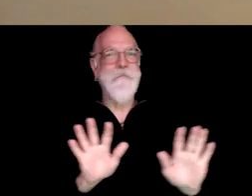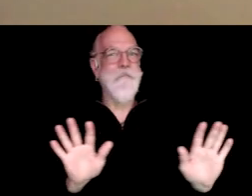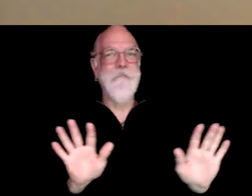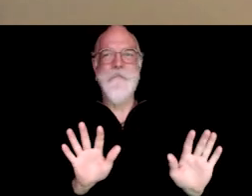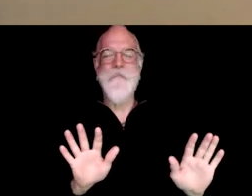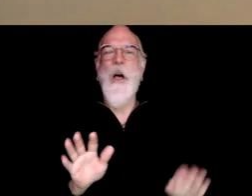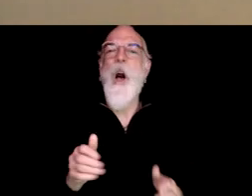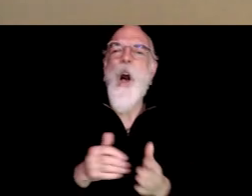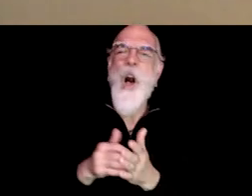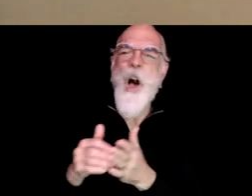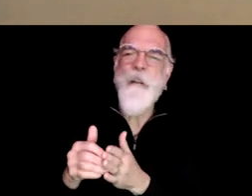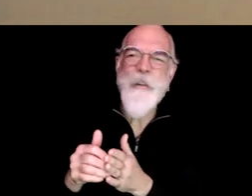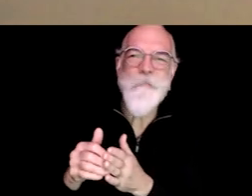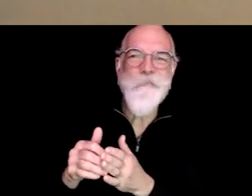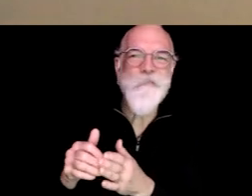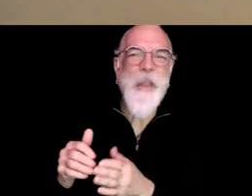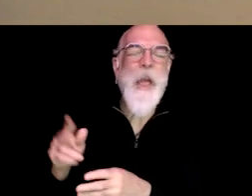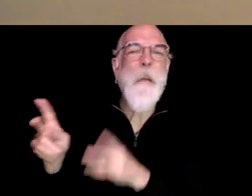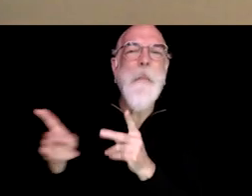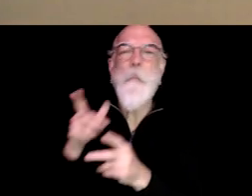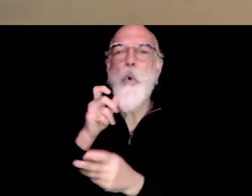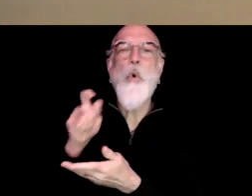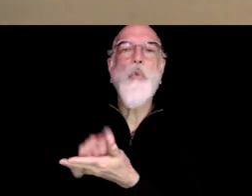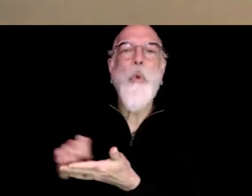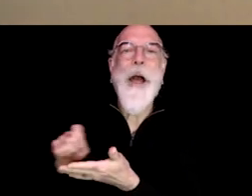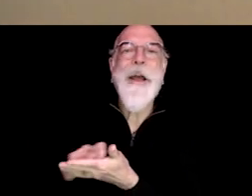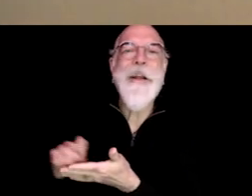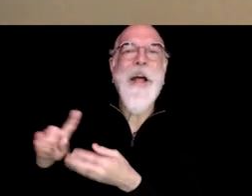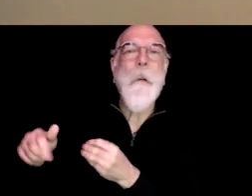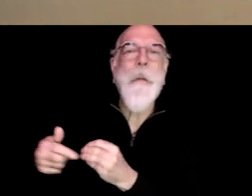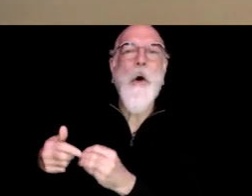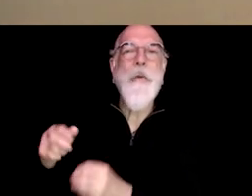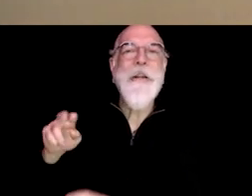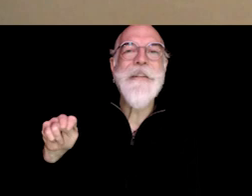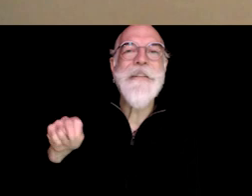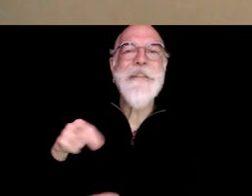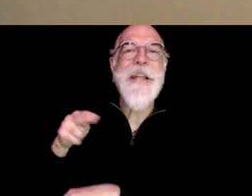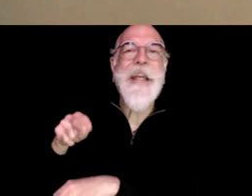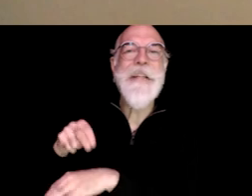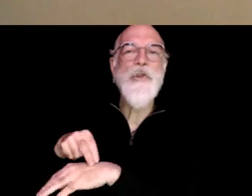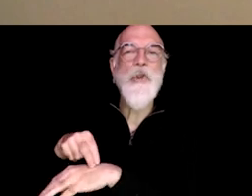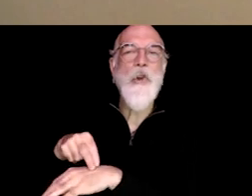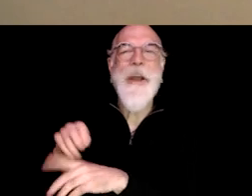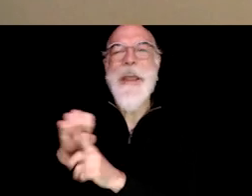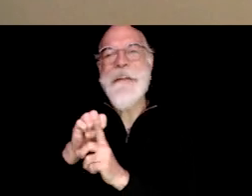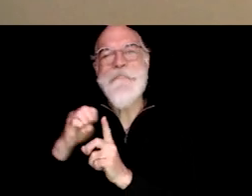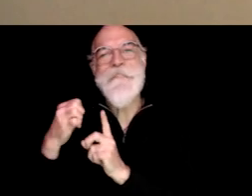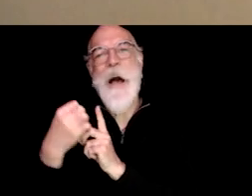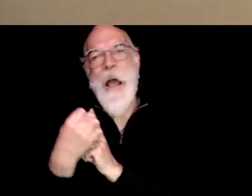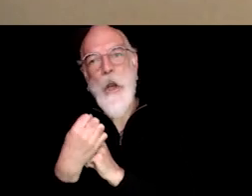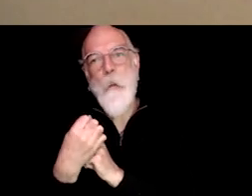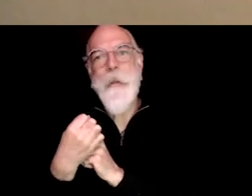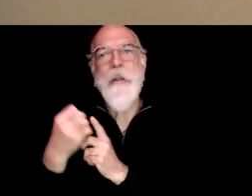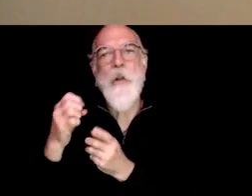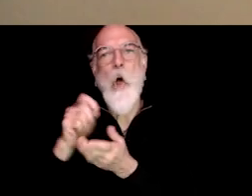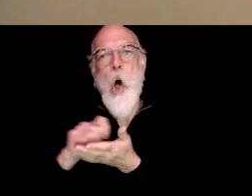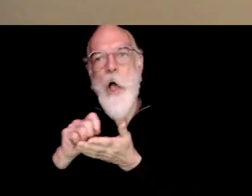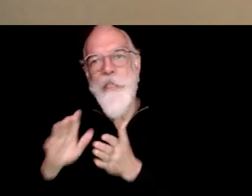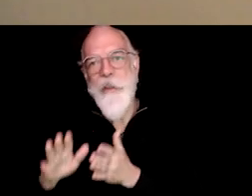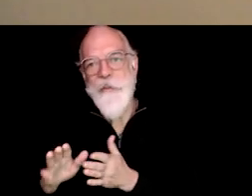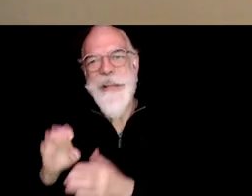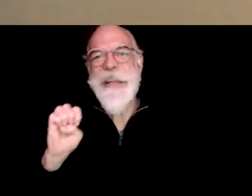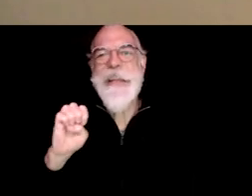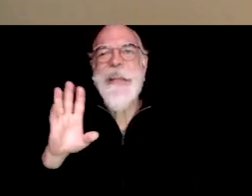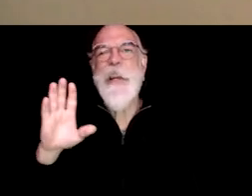nature writers, as people would call themselves, or environmental authors,